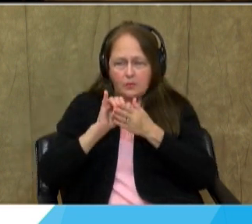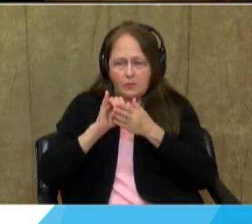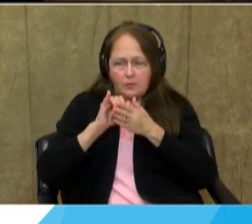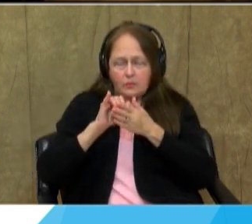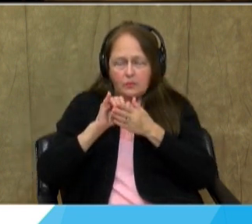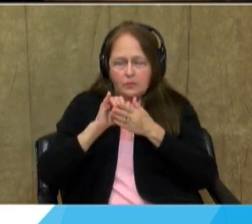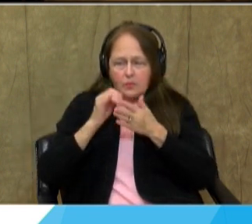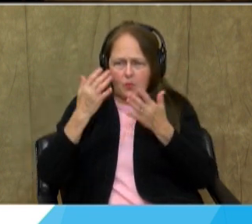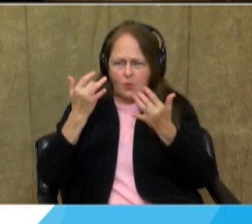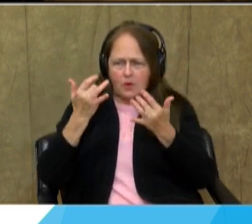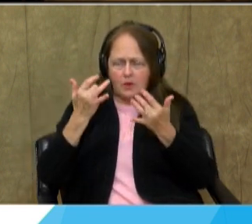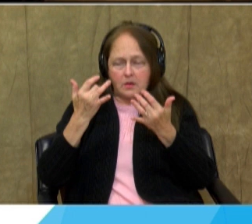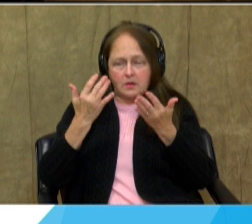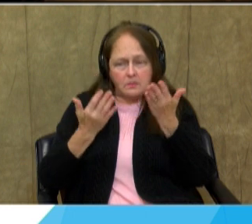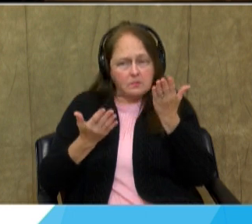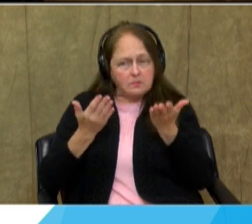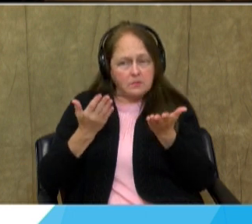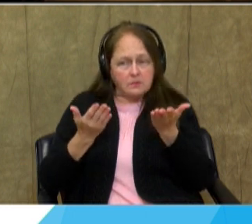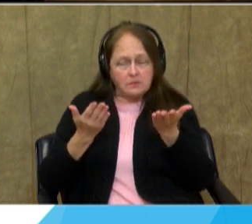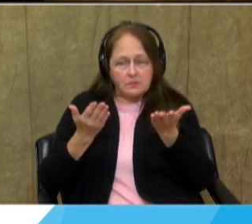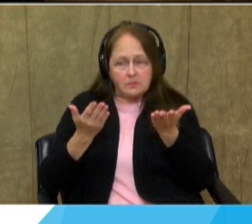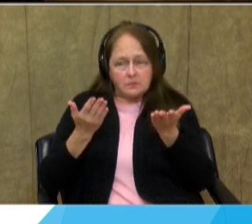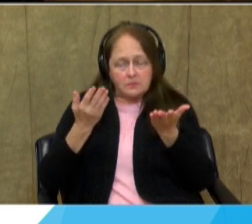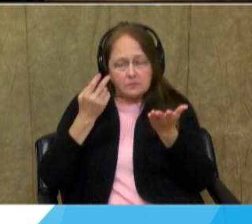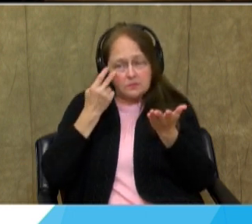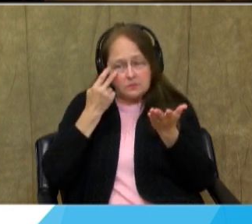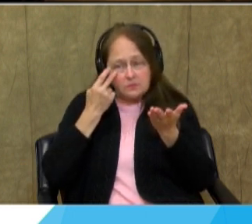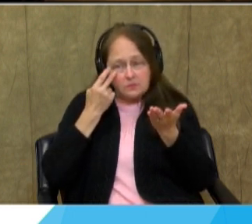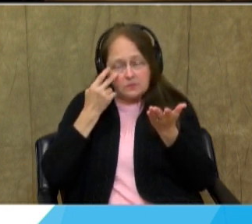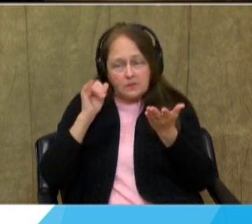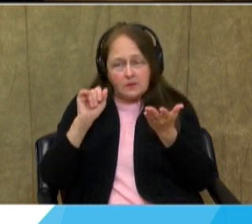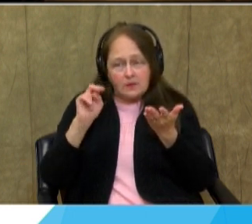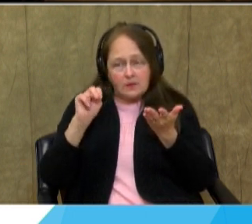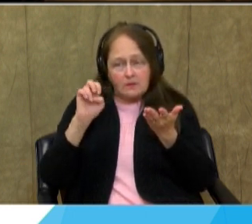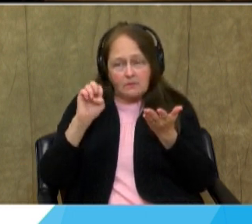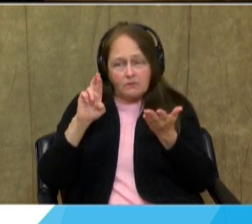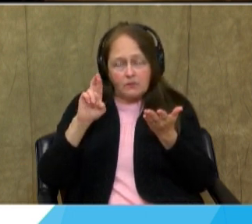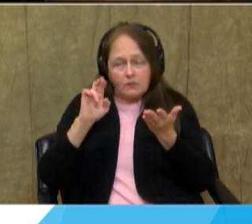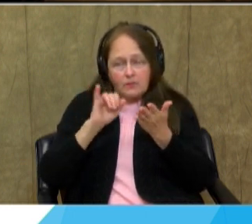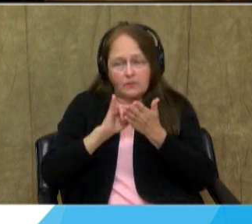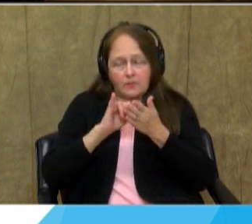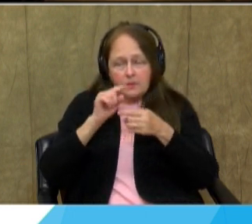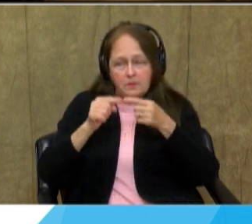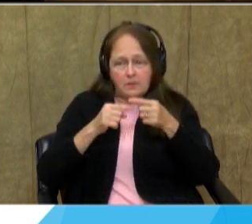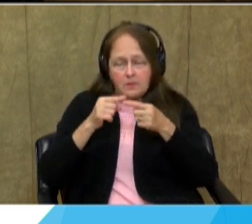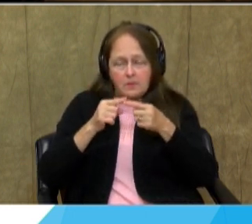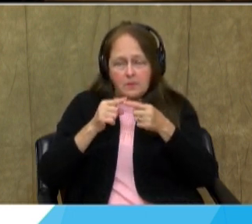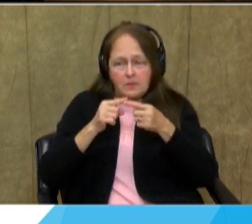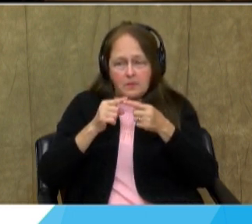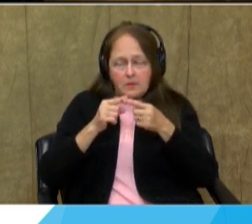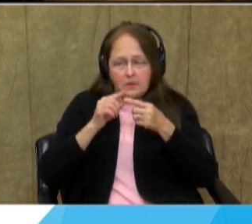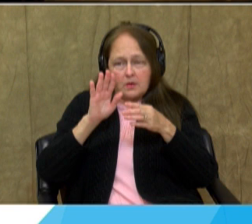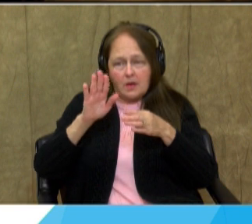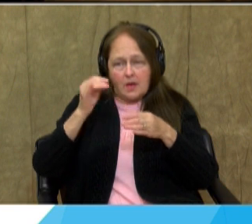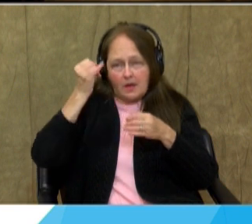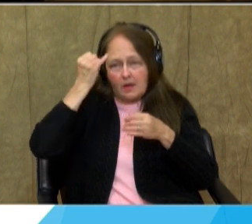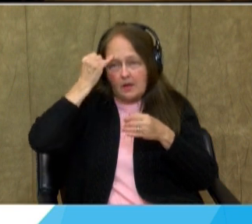wall? Well, I can infer that this picture is about, meaning the central